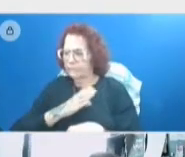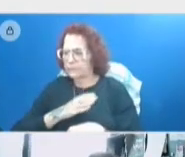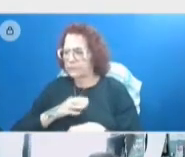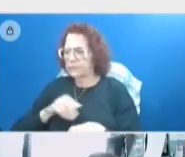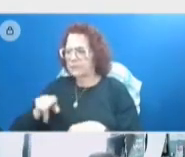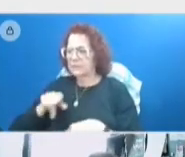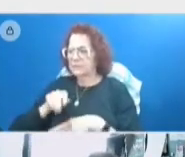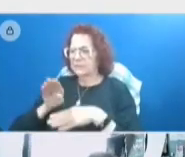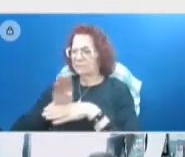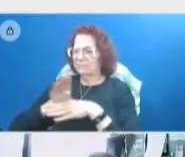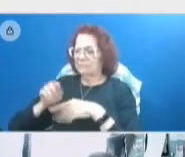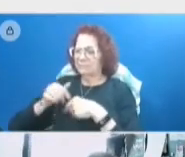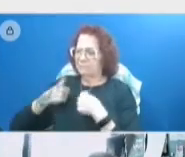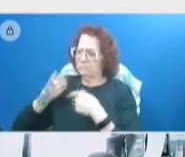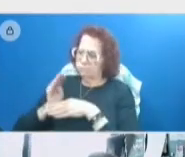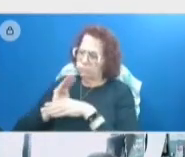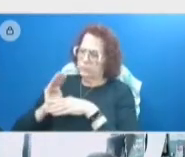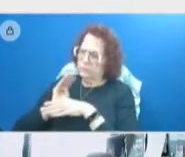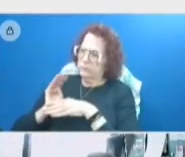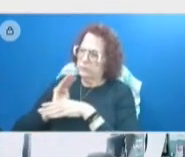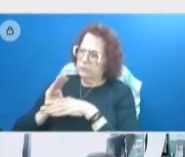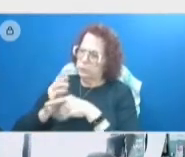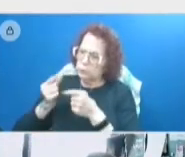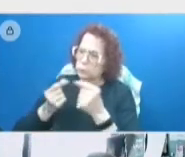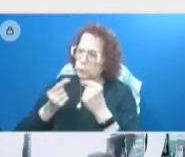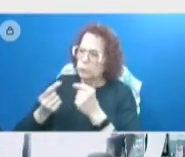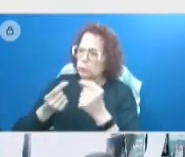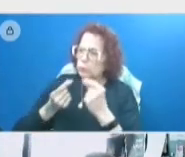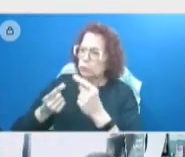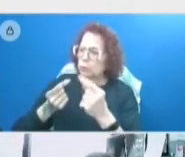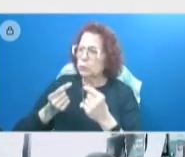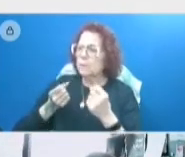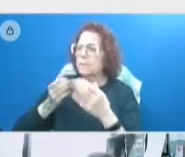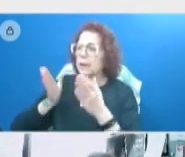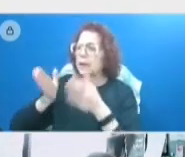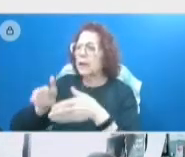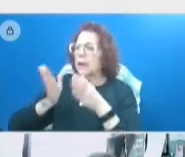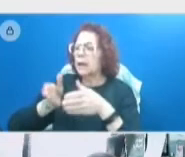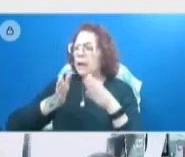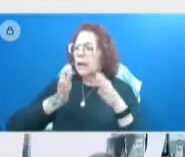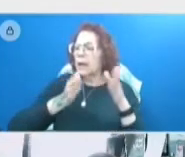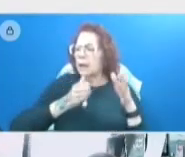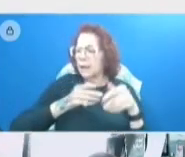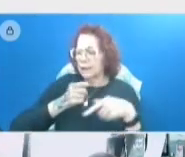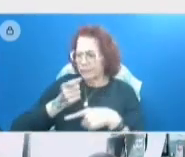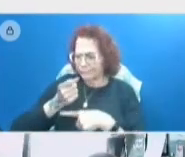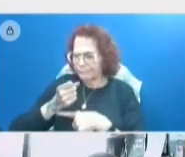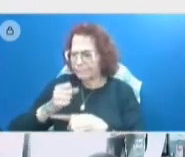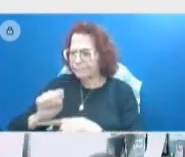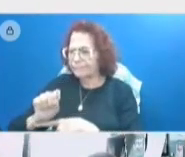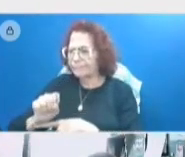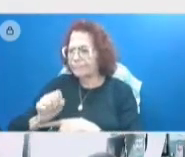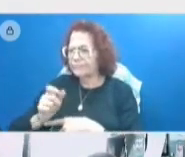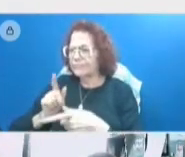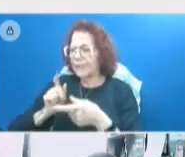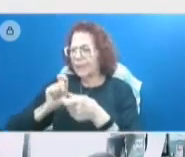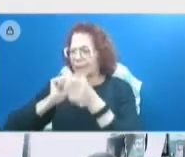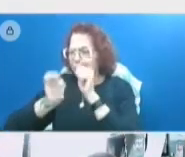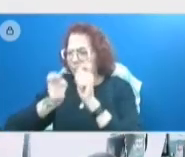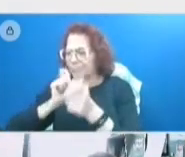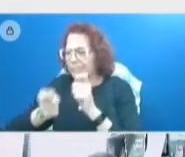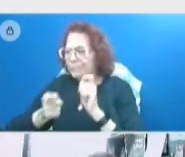lots of questions about independent petitions and changes that have been made, contribution limits, changes to party